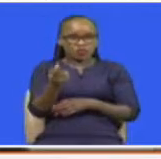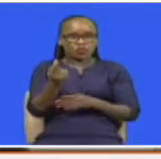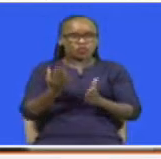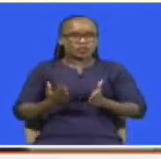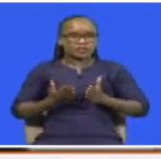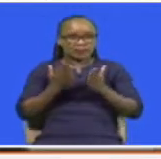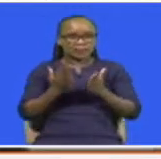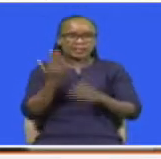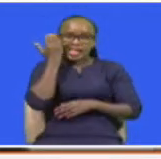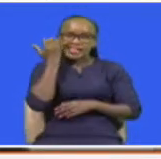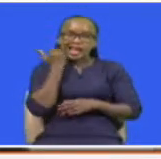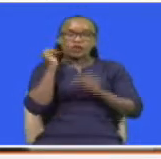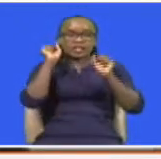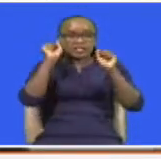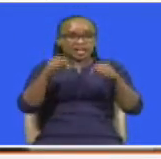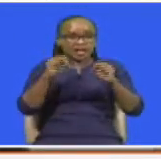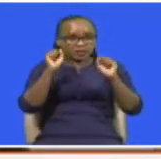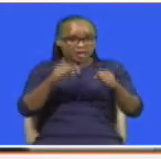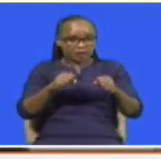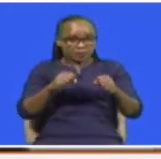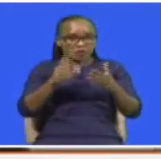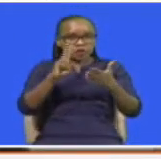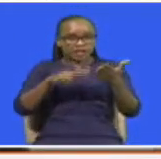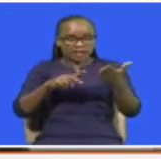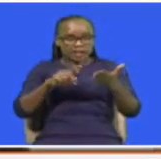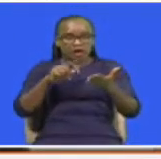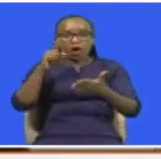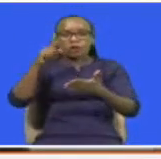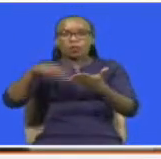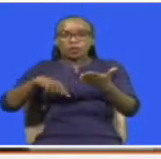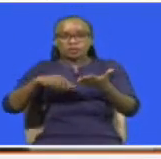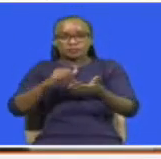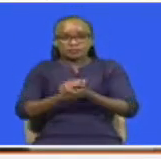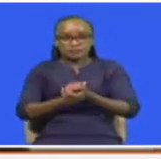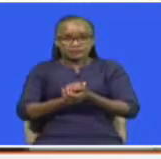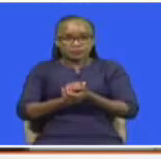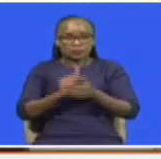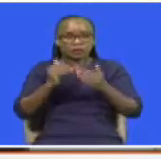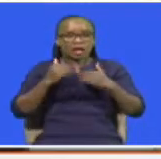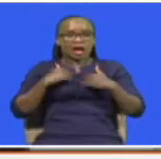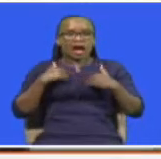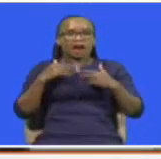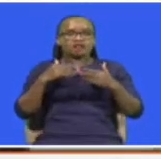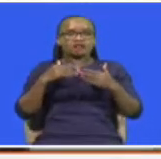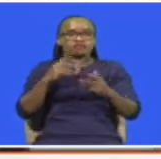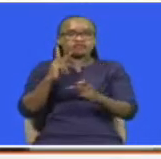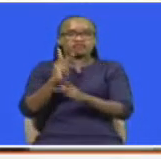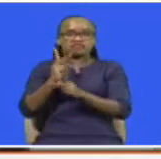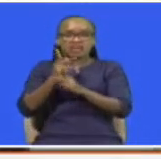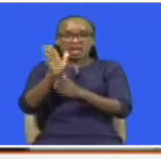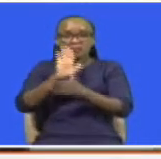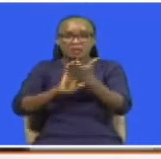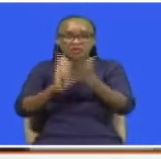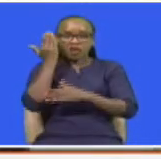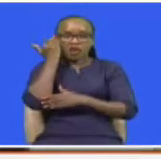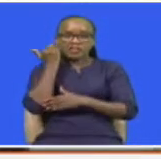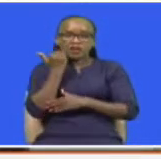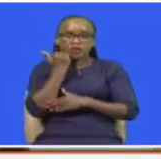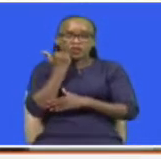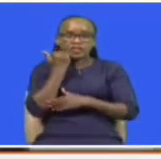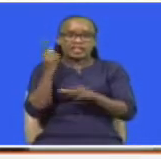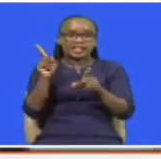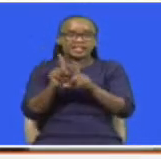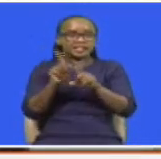submissions. The court is able to read on what you have placed before it. And even